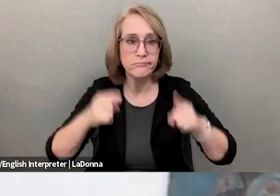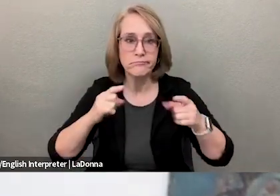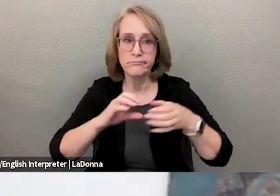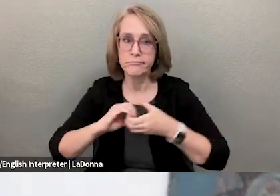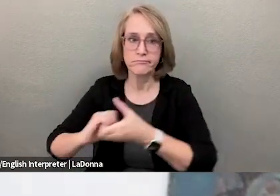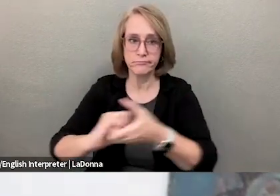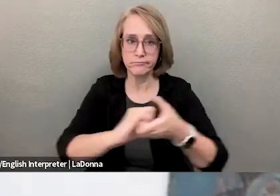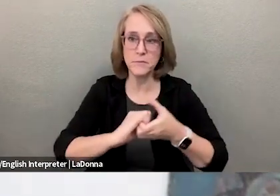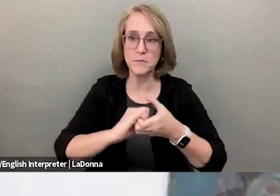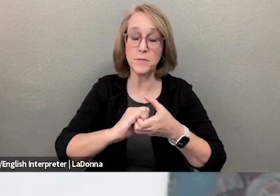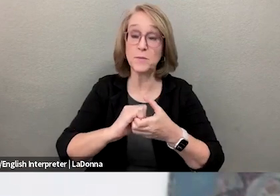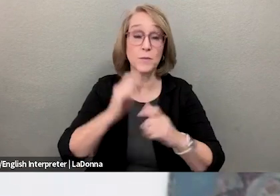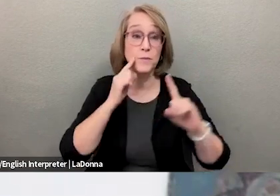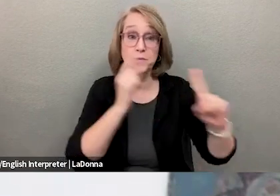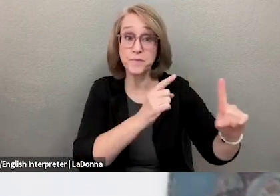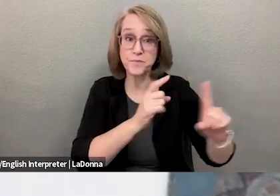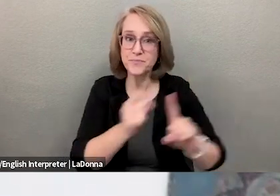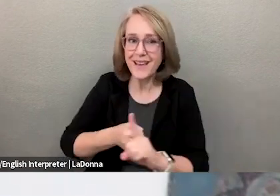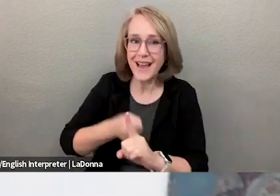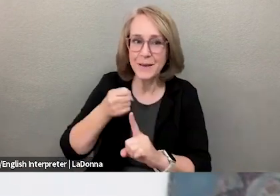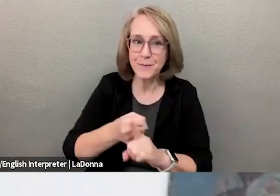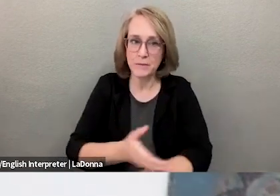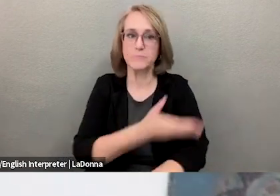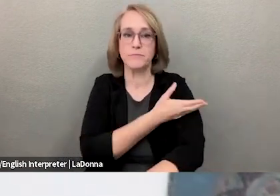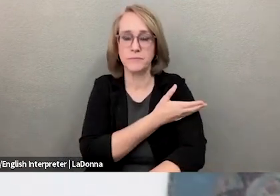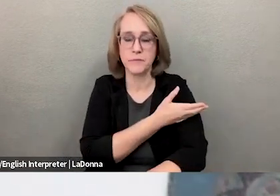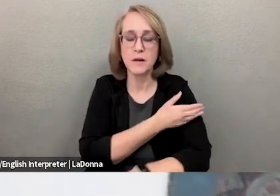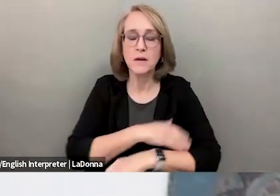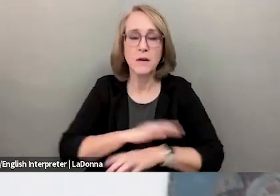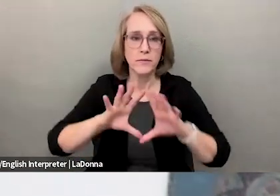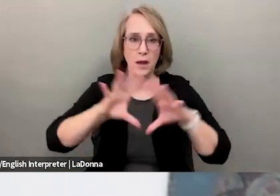and making a difference. I think that collective,